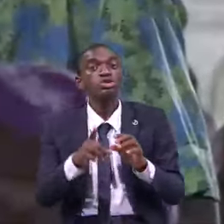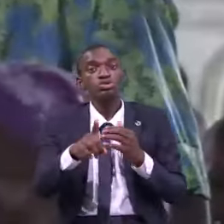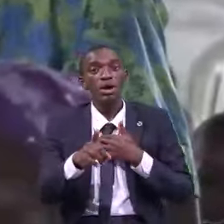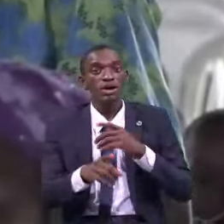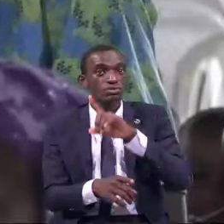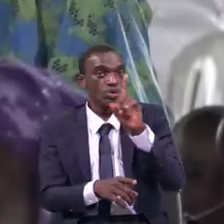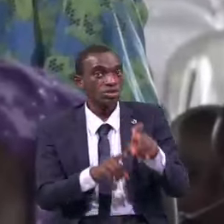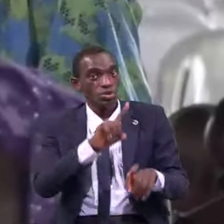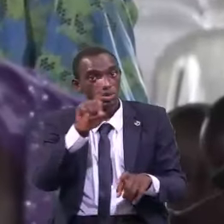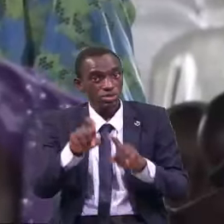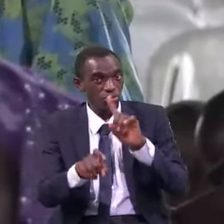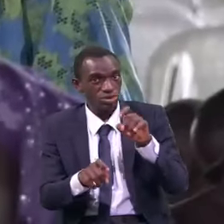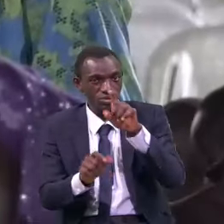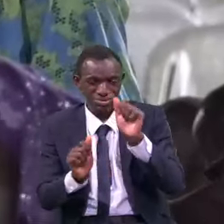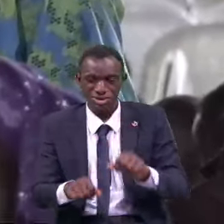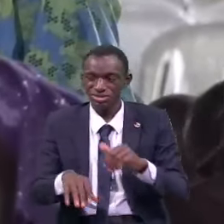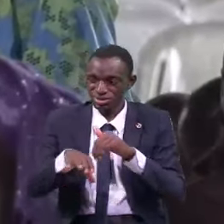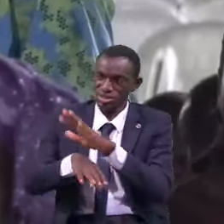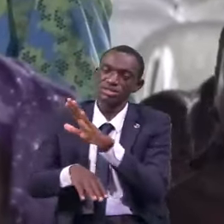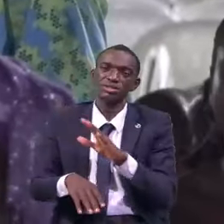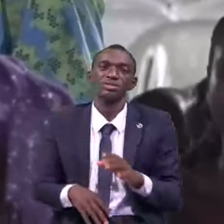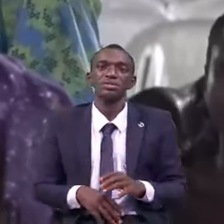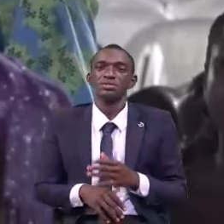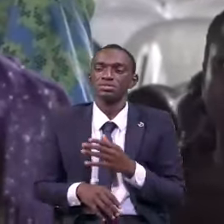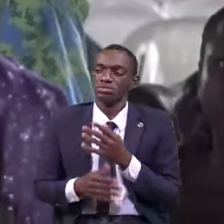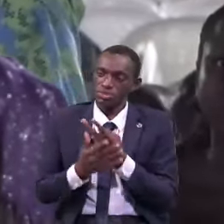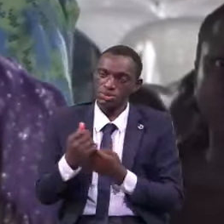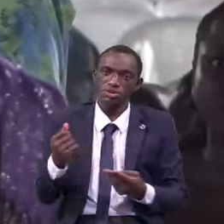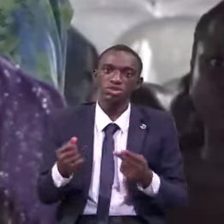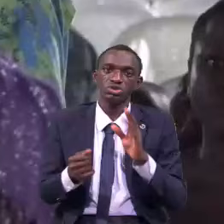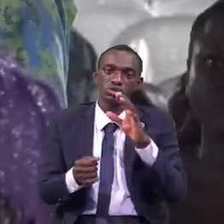You fill them and you send them forward.